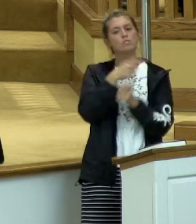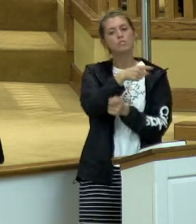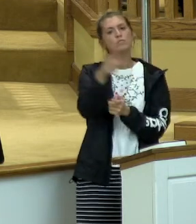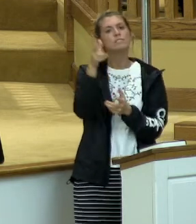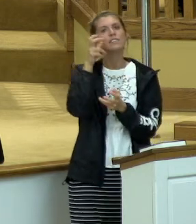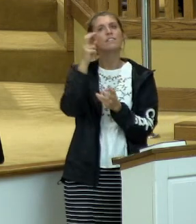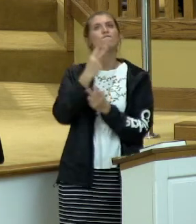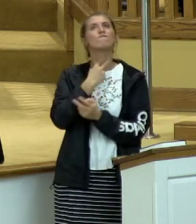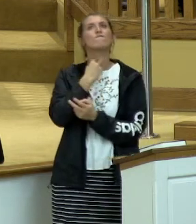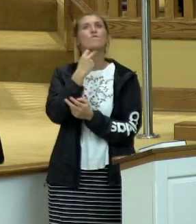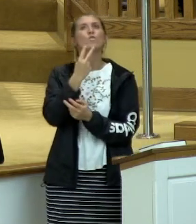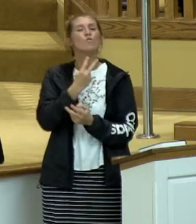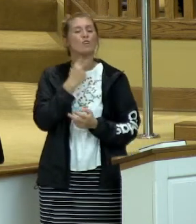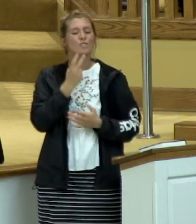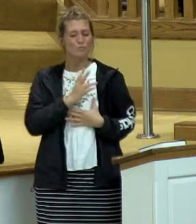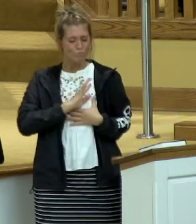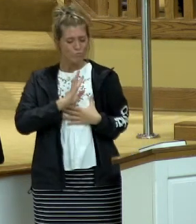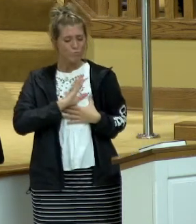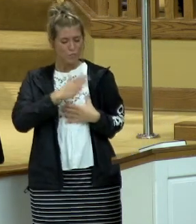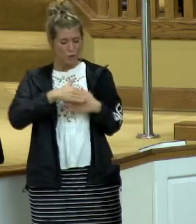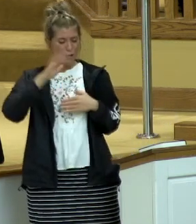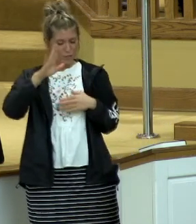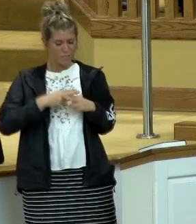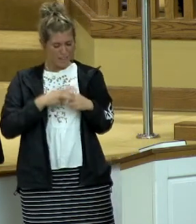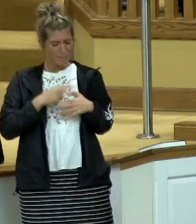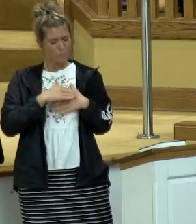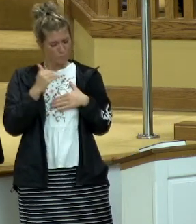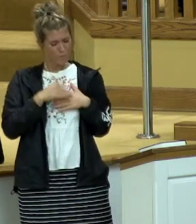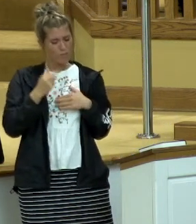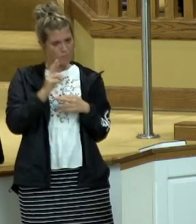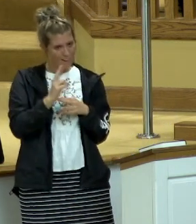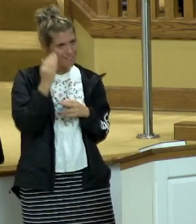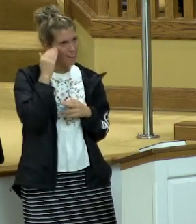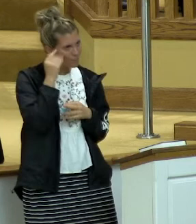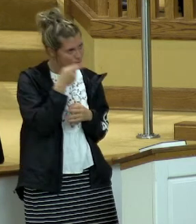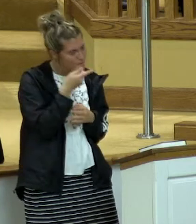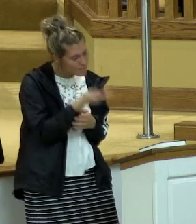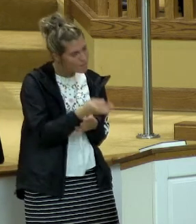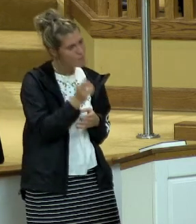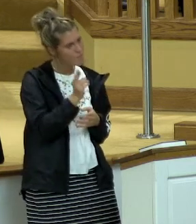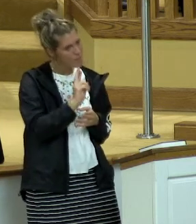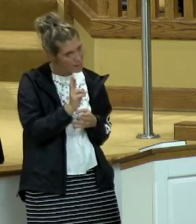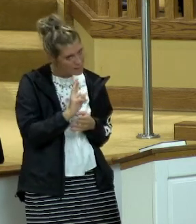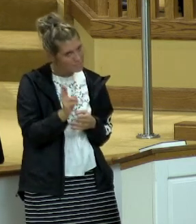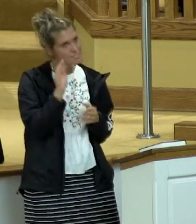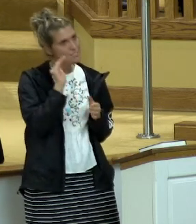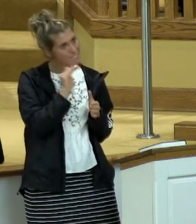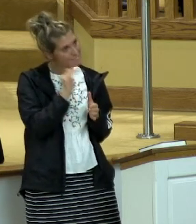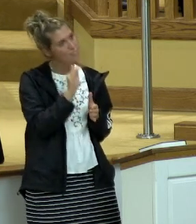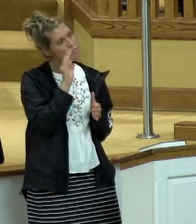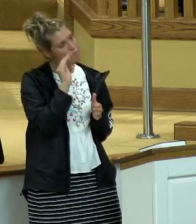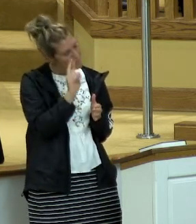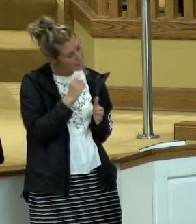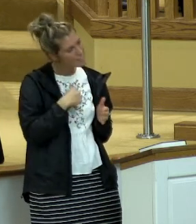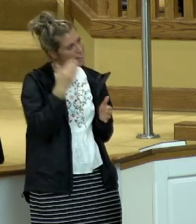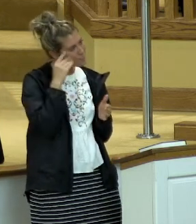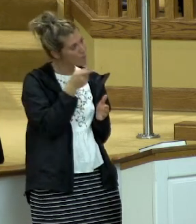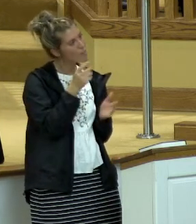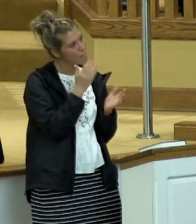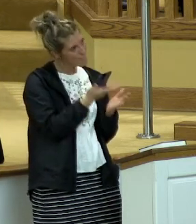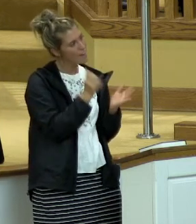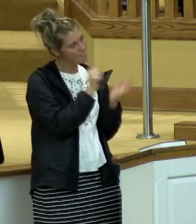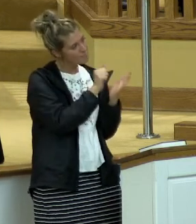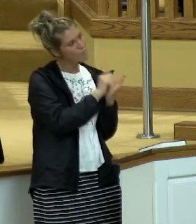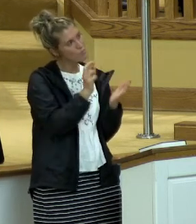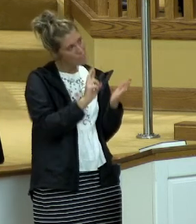what? His voice. He's calling you by name. Randy, I know you're in there. Randy, I know you're in there. Hey, Randy, I know you're in there.